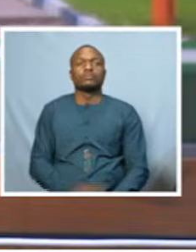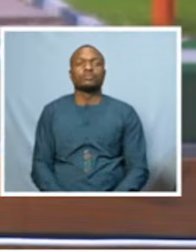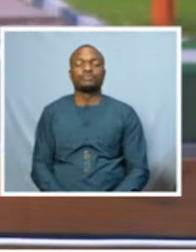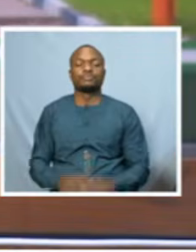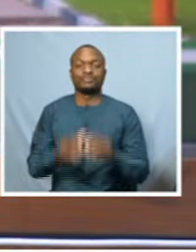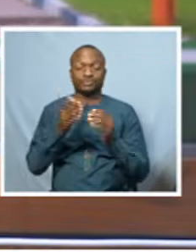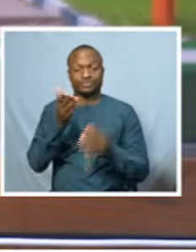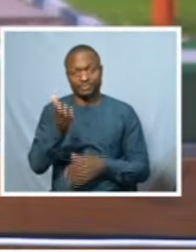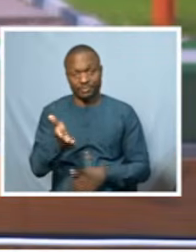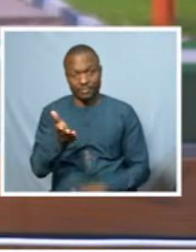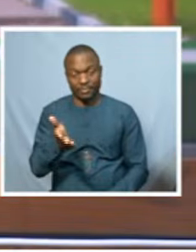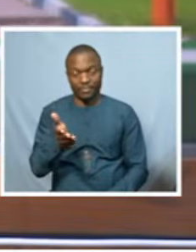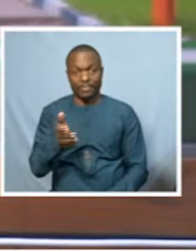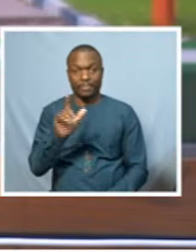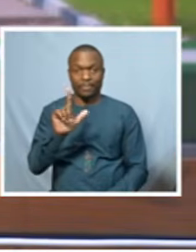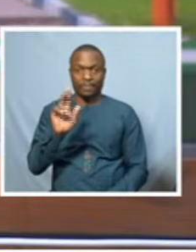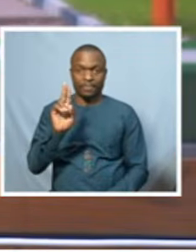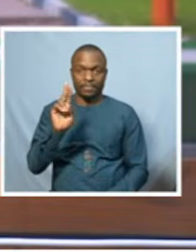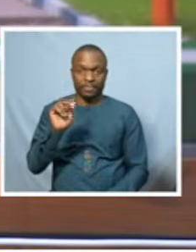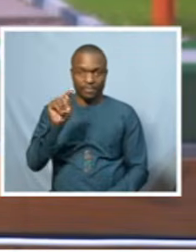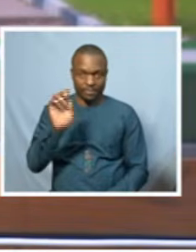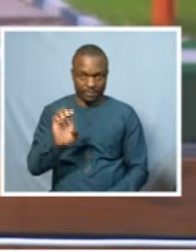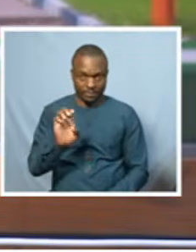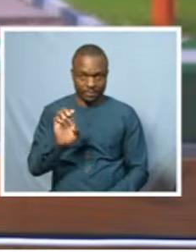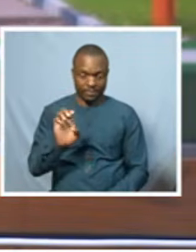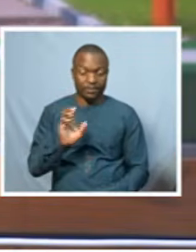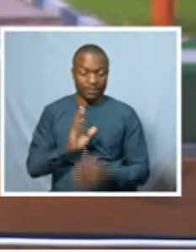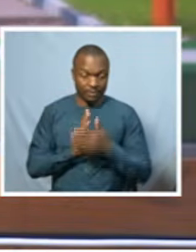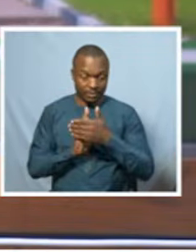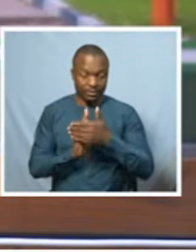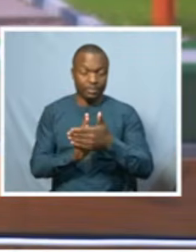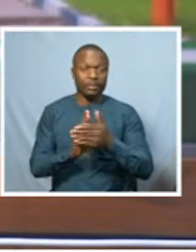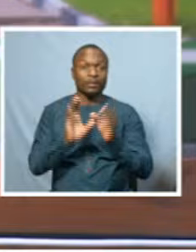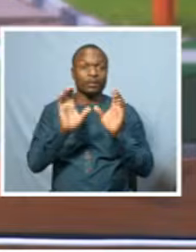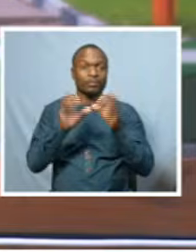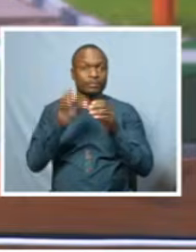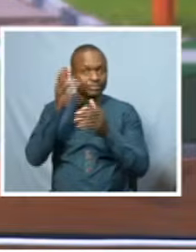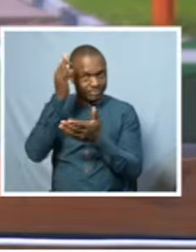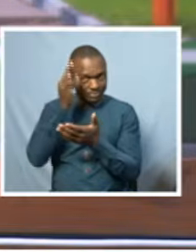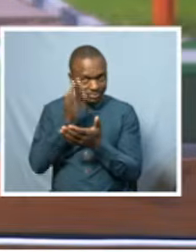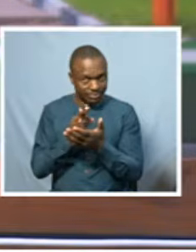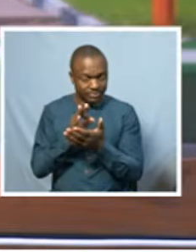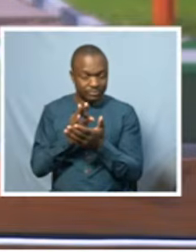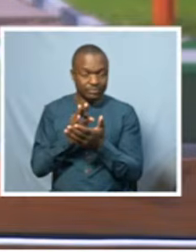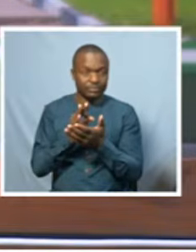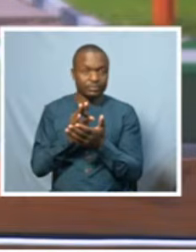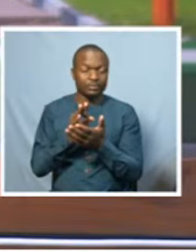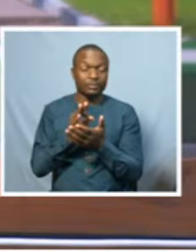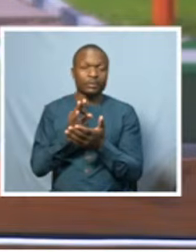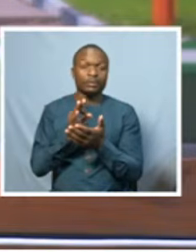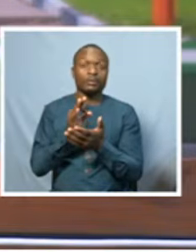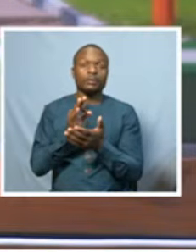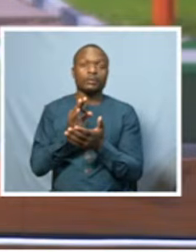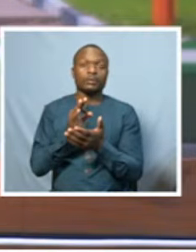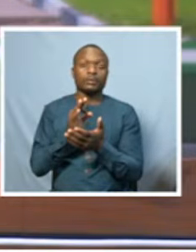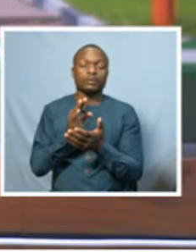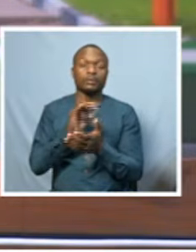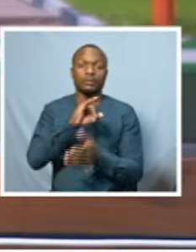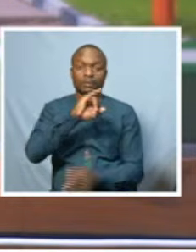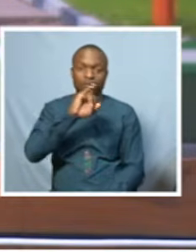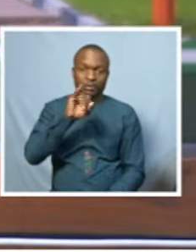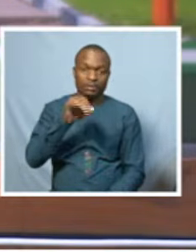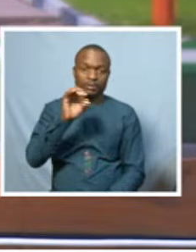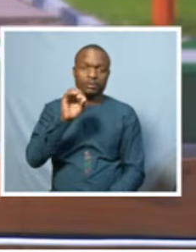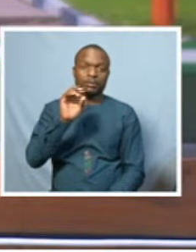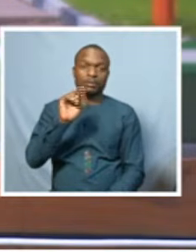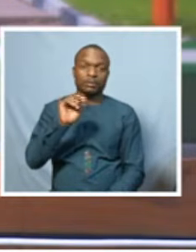Well, there you have it. LUNTE Town Council, led by their Council Secretary, Mr. Jonathan Mwanse, have made their